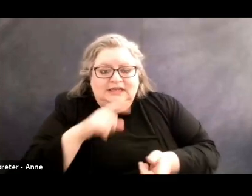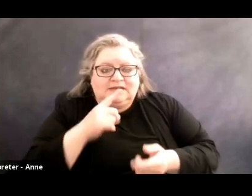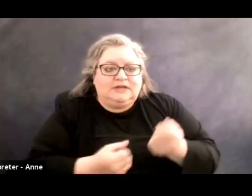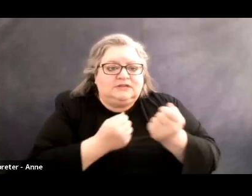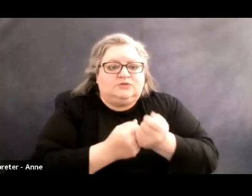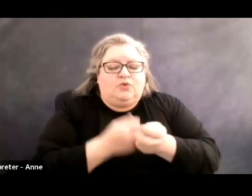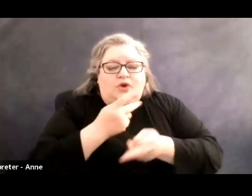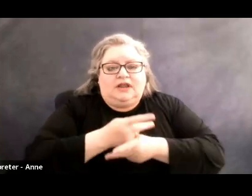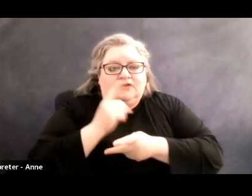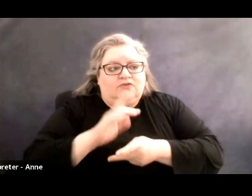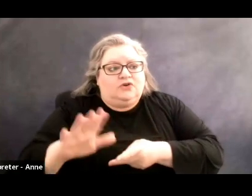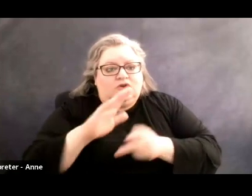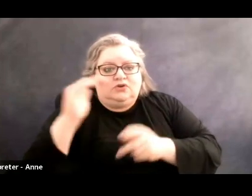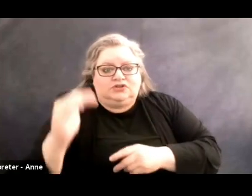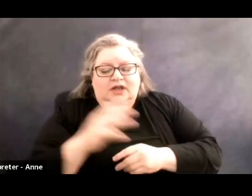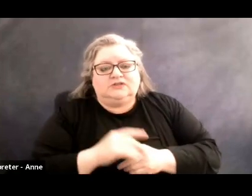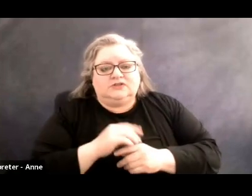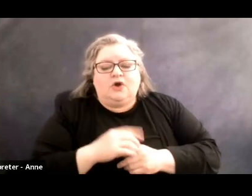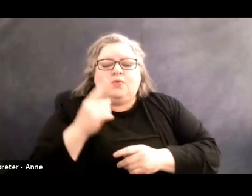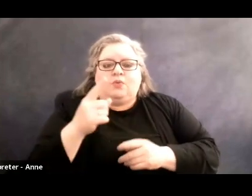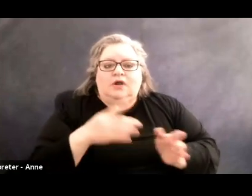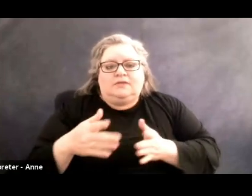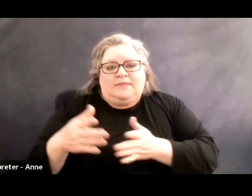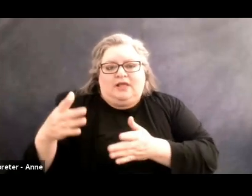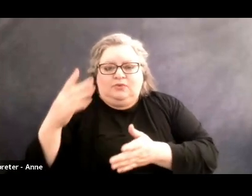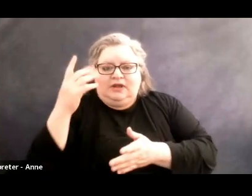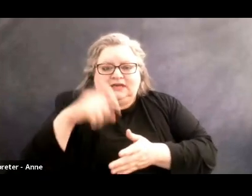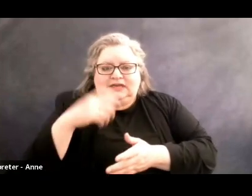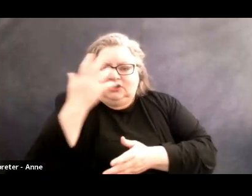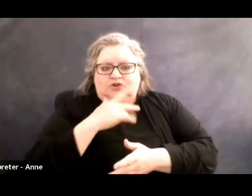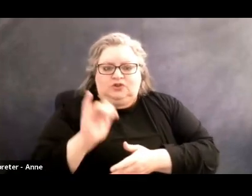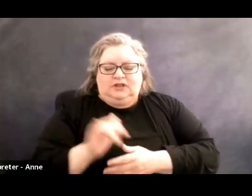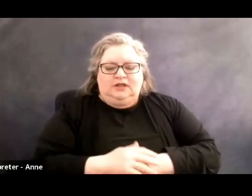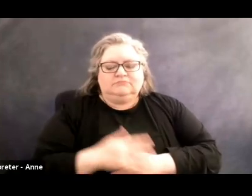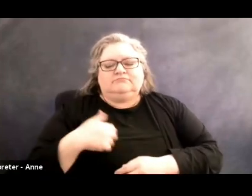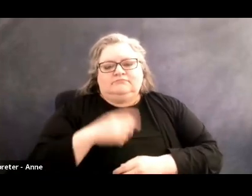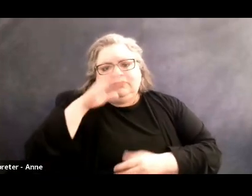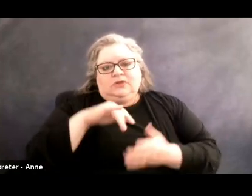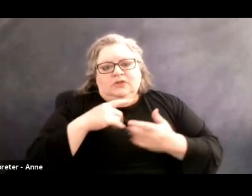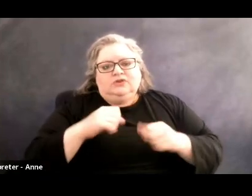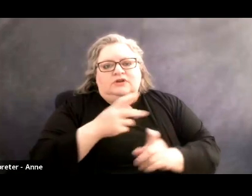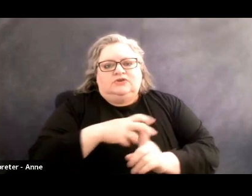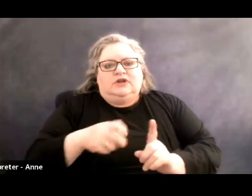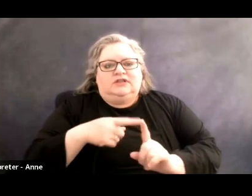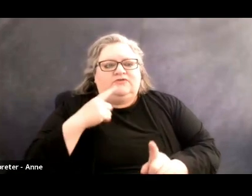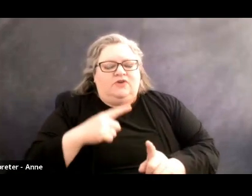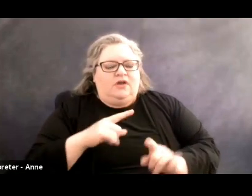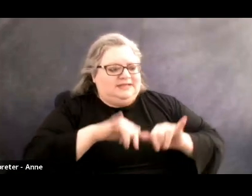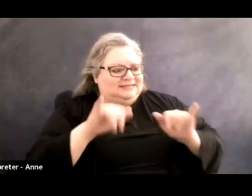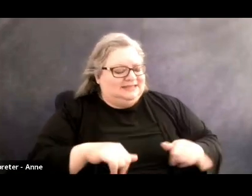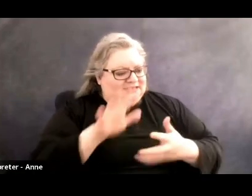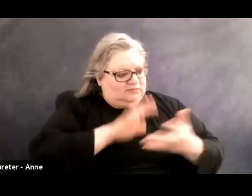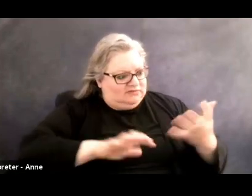supporting caregiver to your child? So what do those pathways need to look like? What we know is we're trying to transfer from this confused system